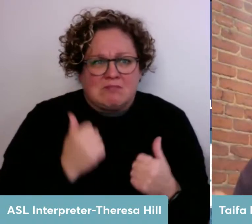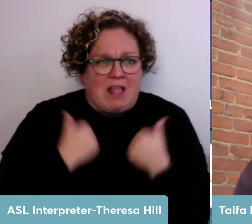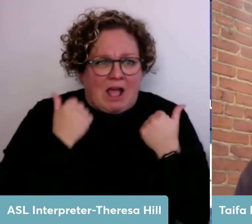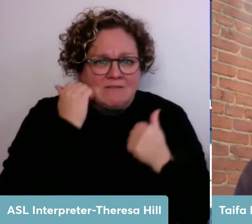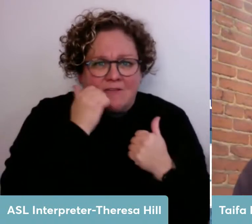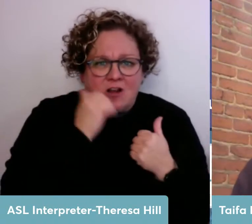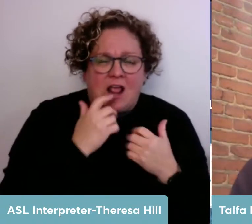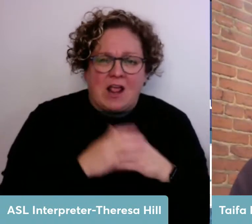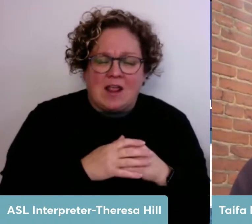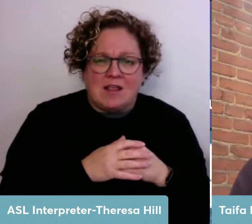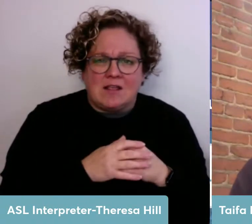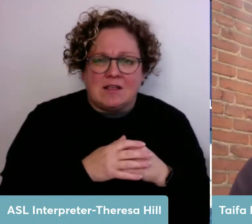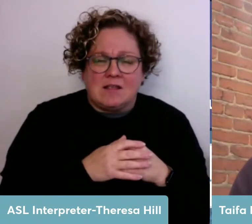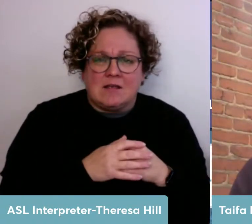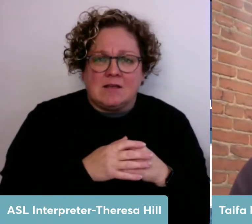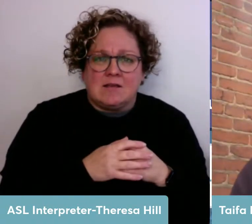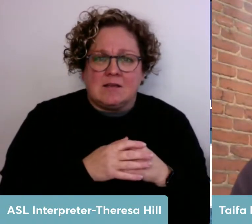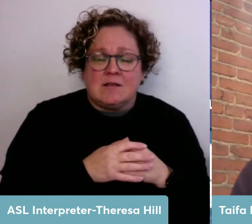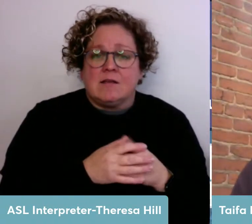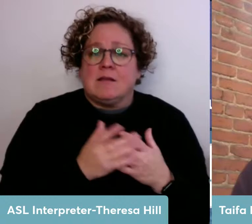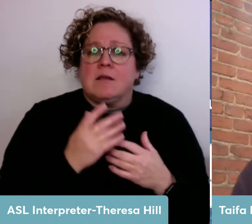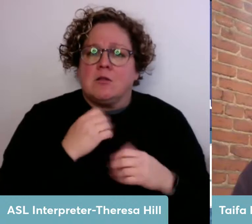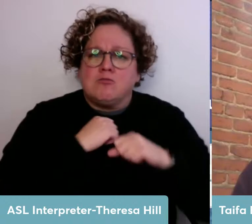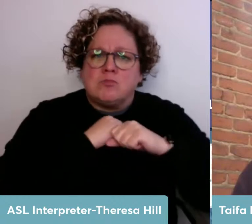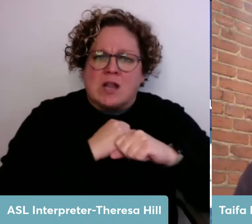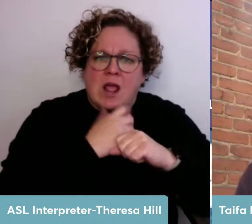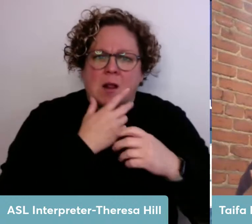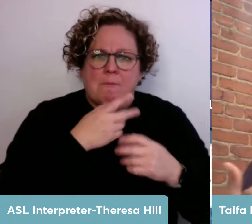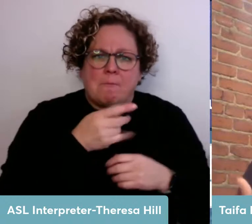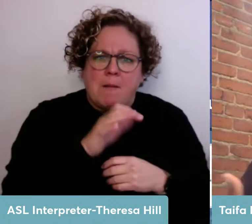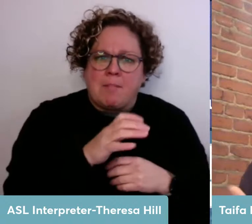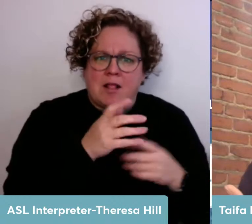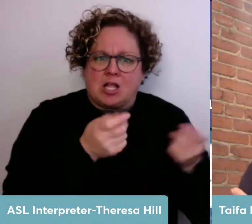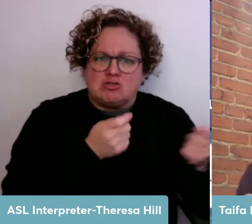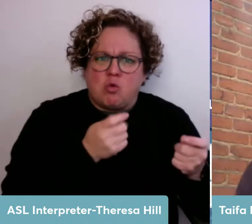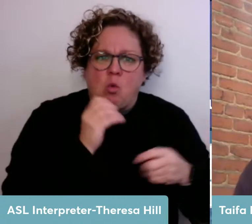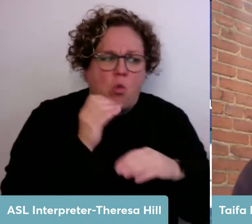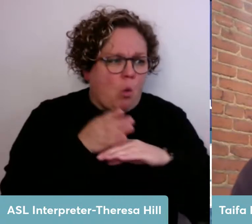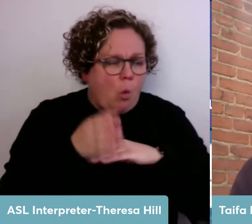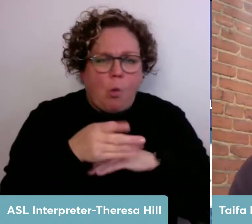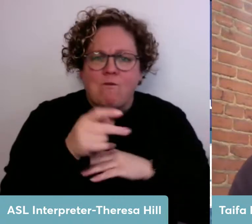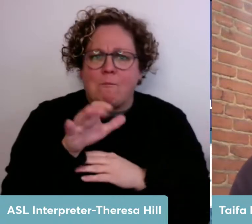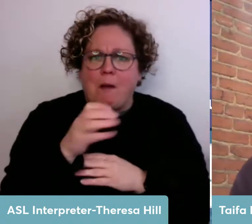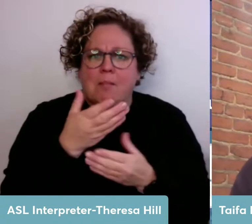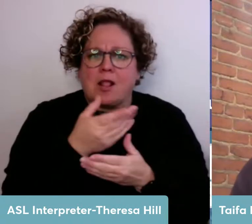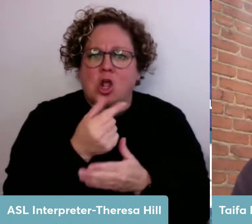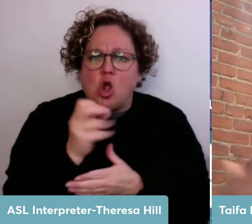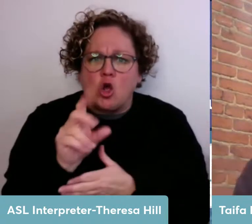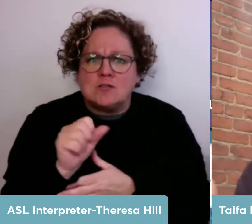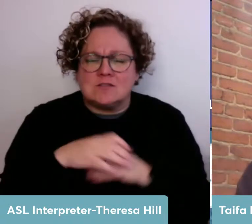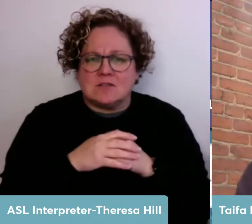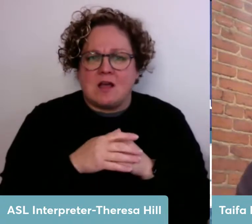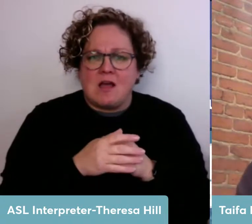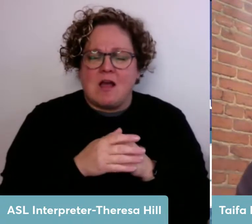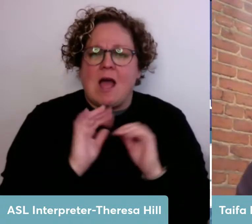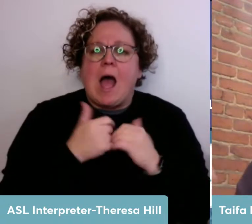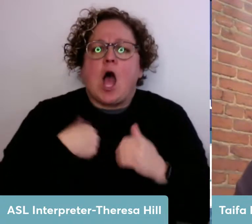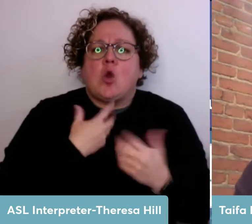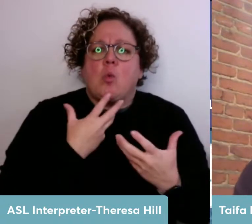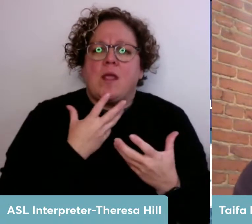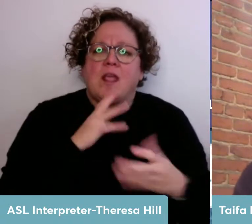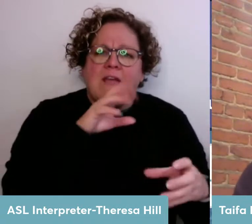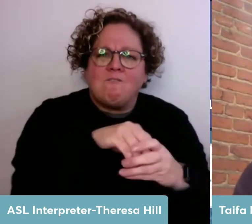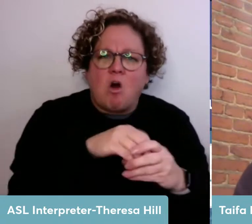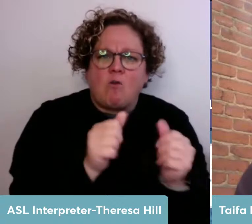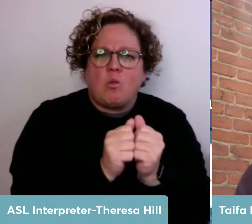contest for public control over public goods. How do we engage with these mega corporations that